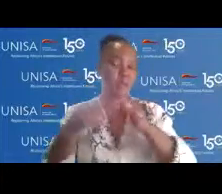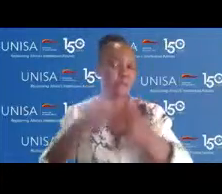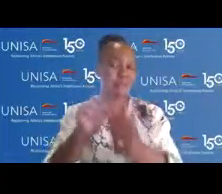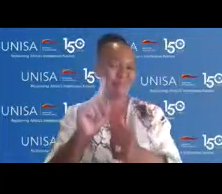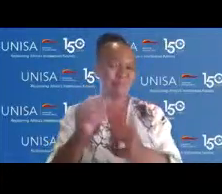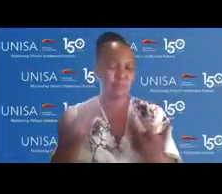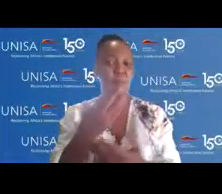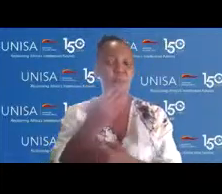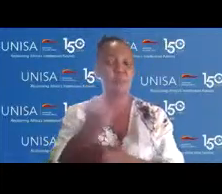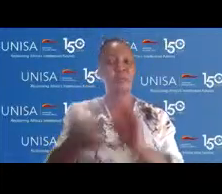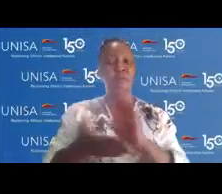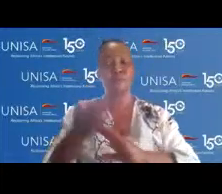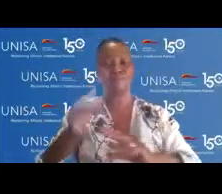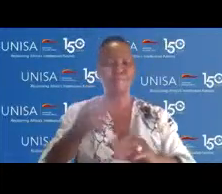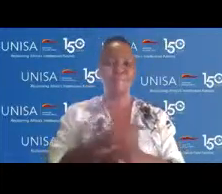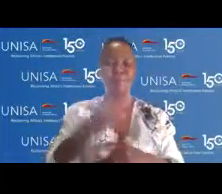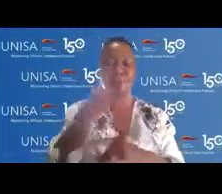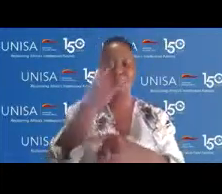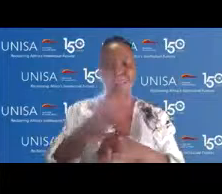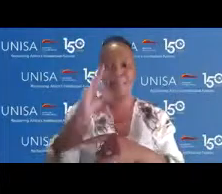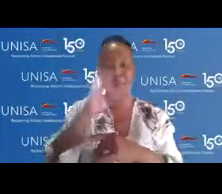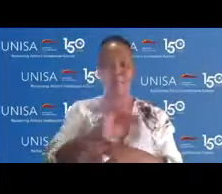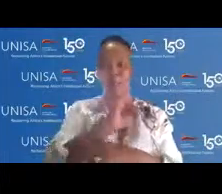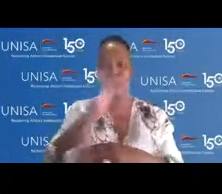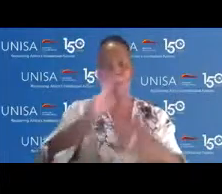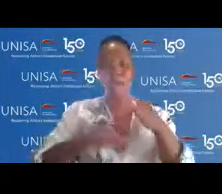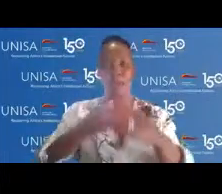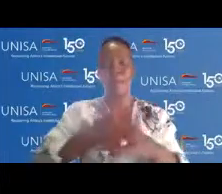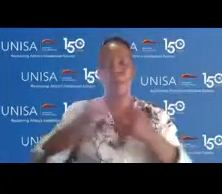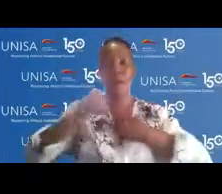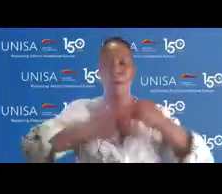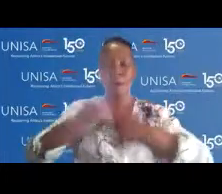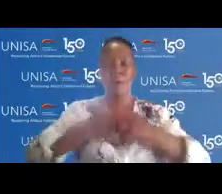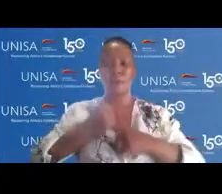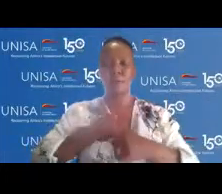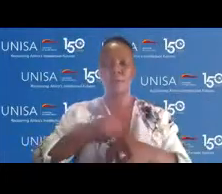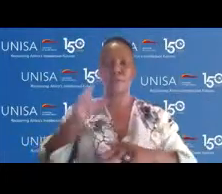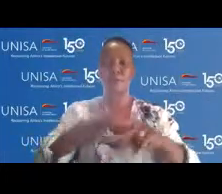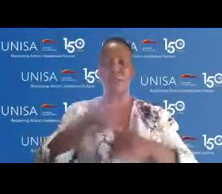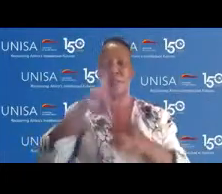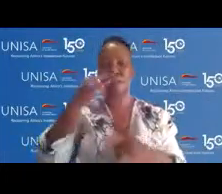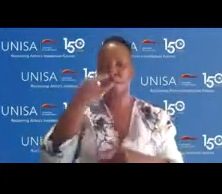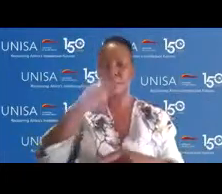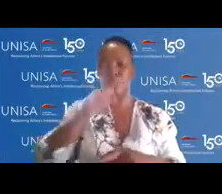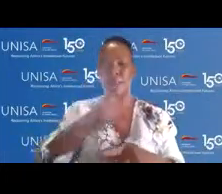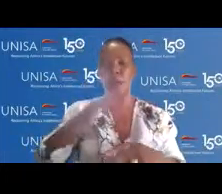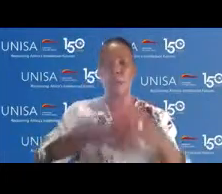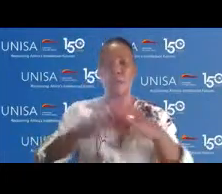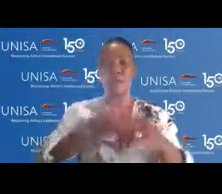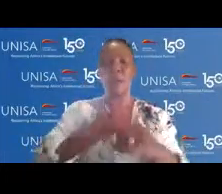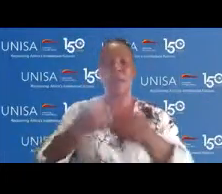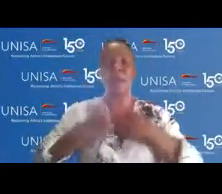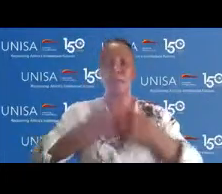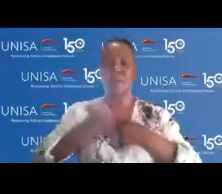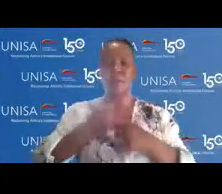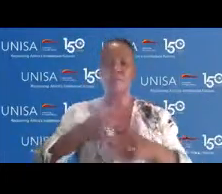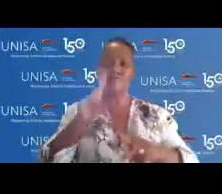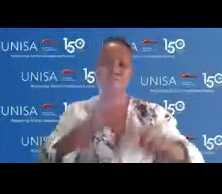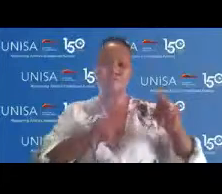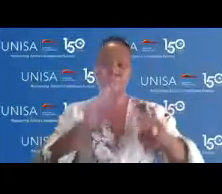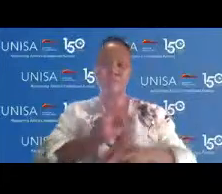and check under My Admin. So you guys would actually need to go check under My Admin and go check that your cell phone number